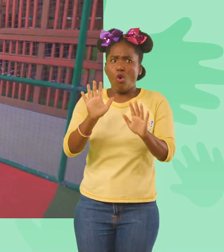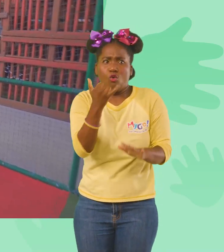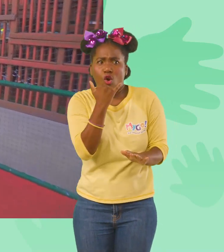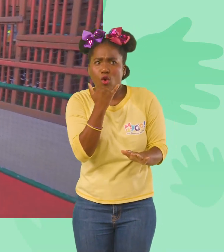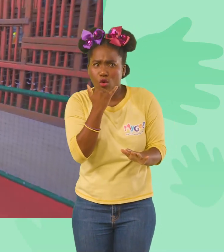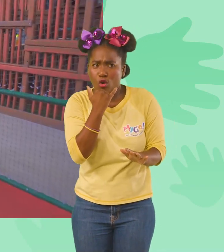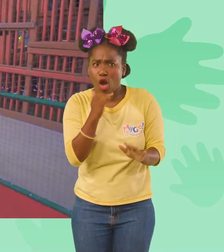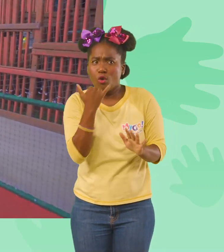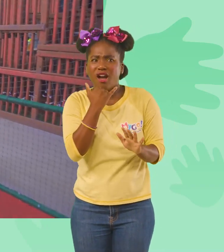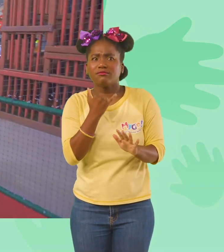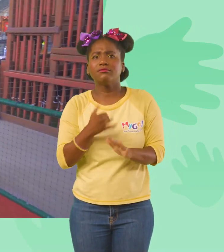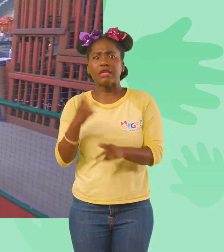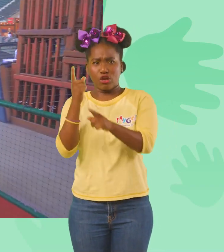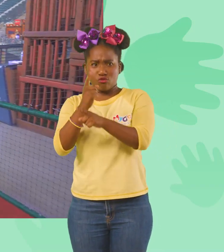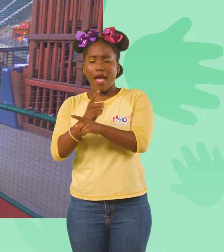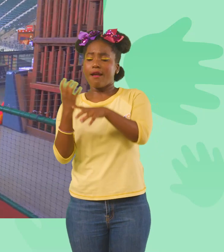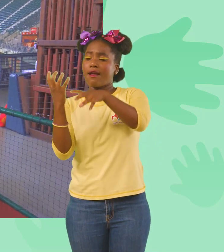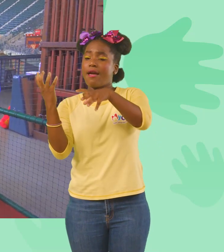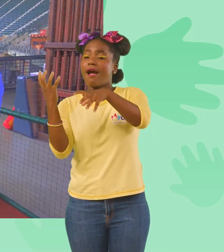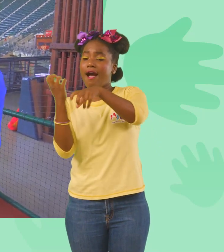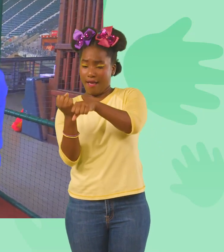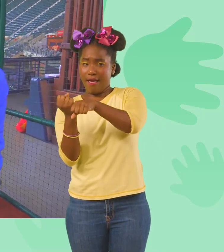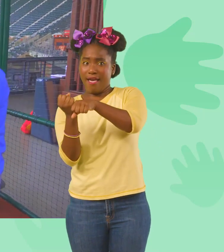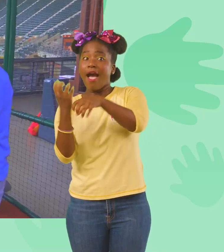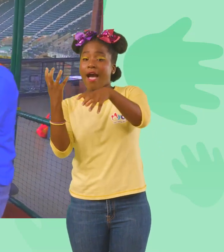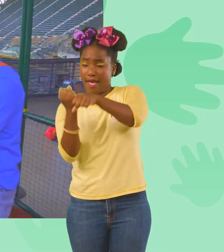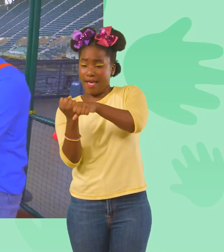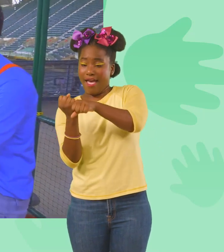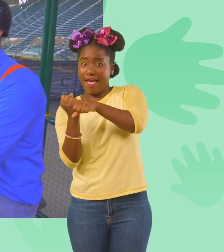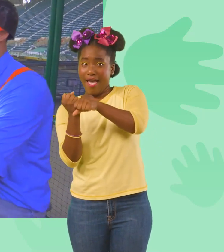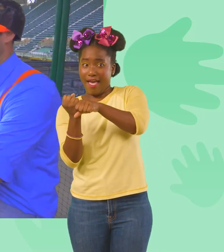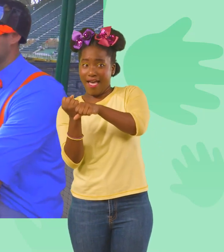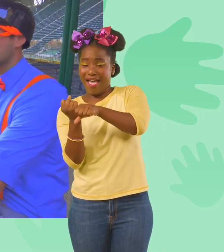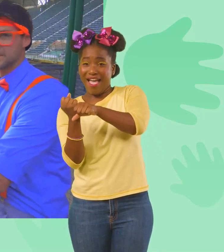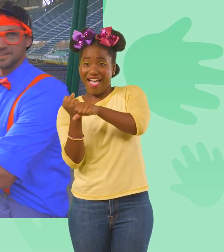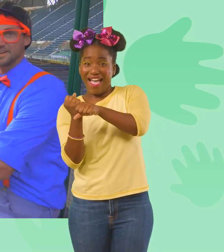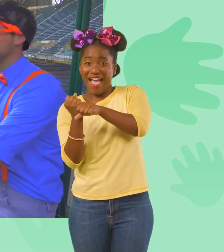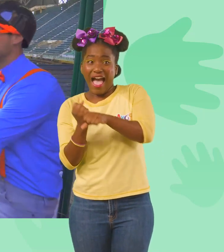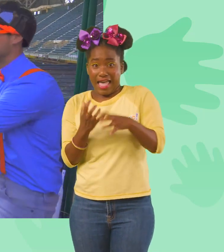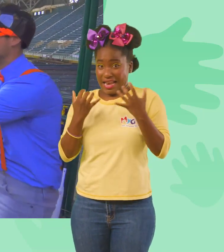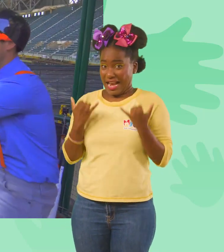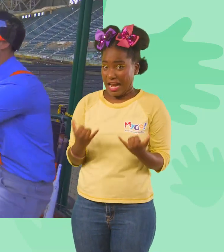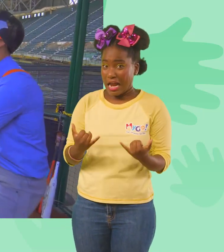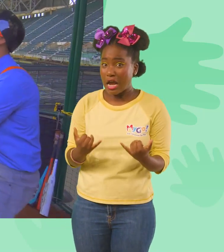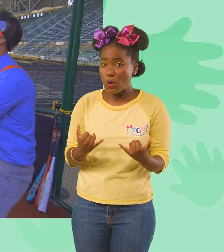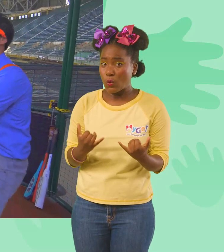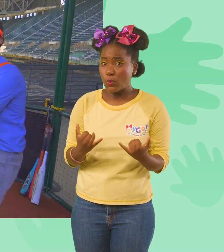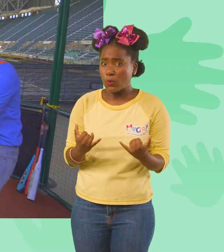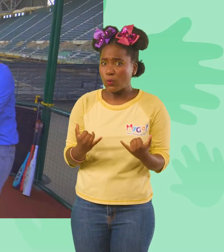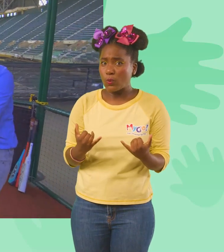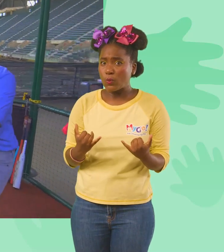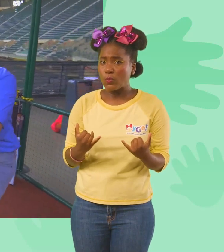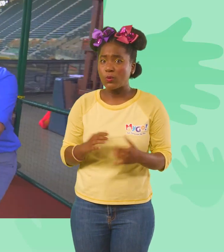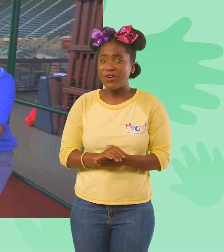Blippi. Okay. This way. Oh, okay. Put your hands together. All right. And now.